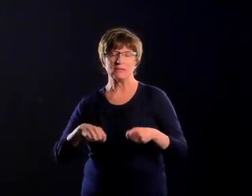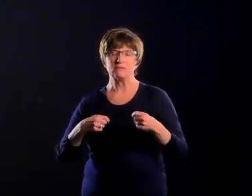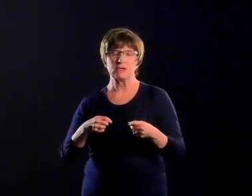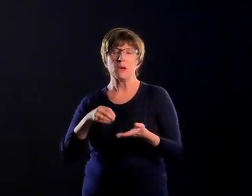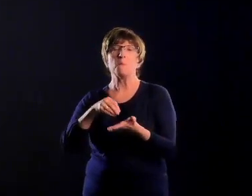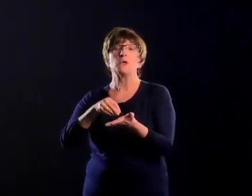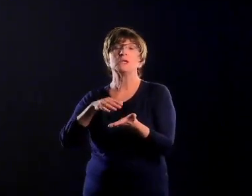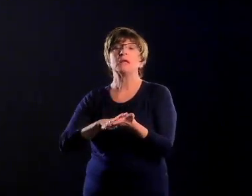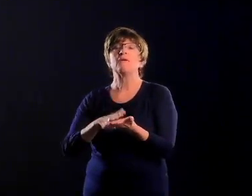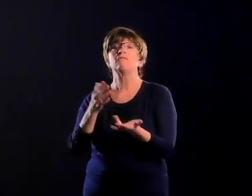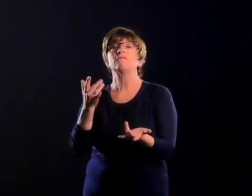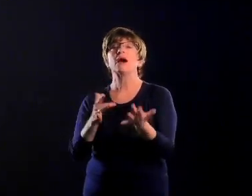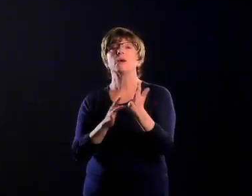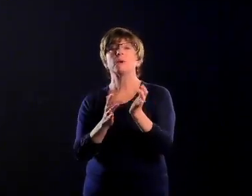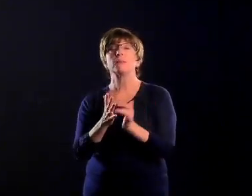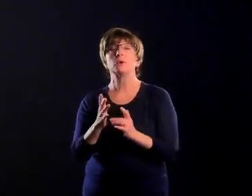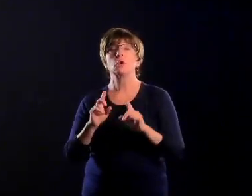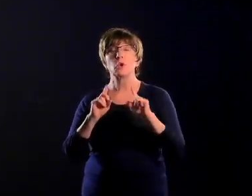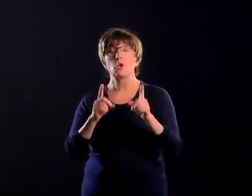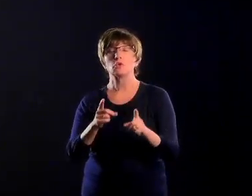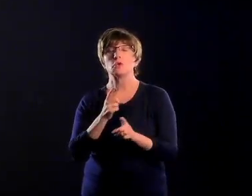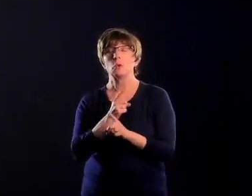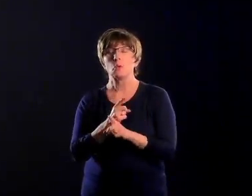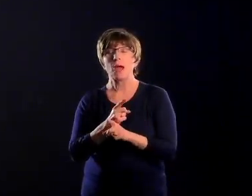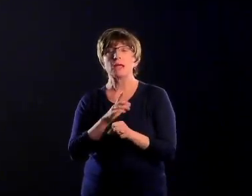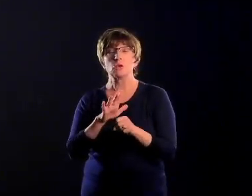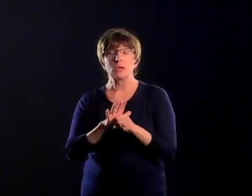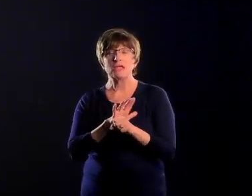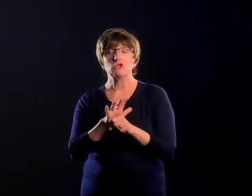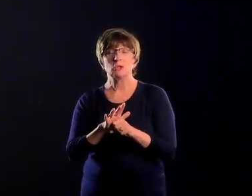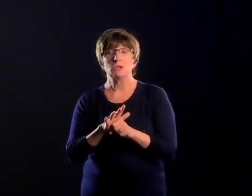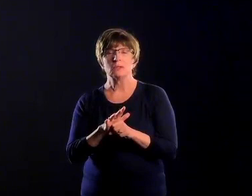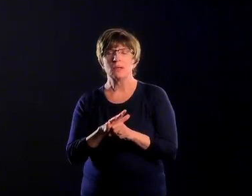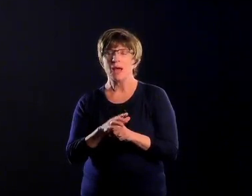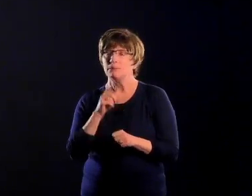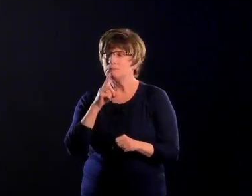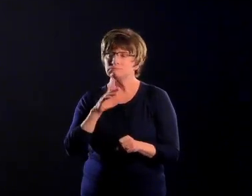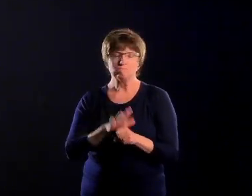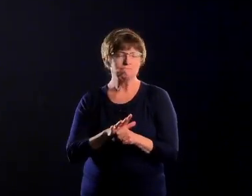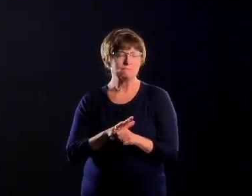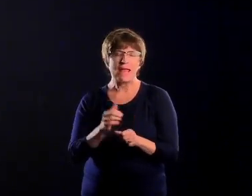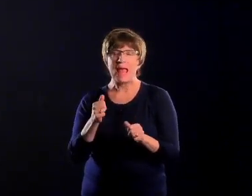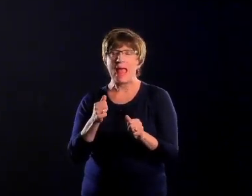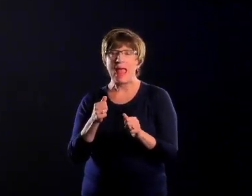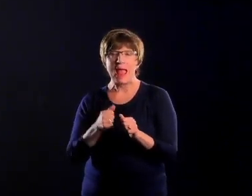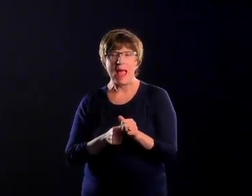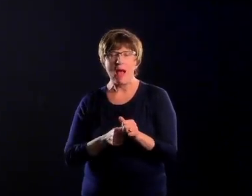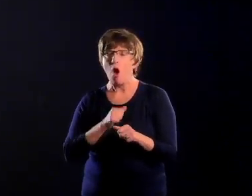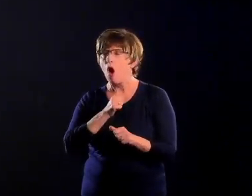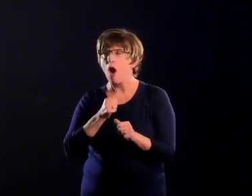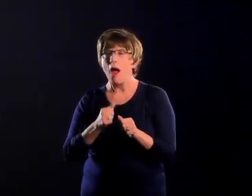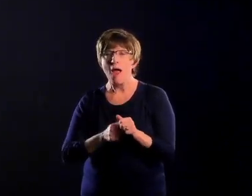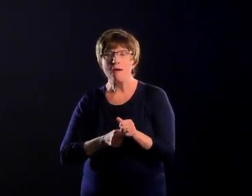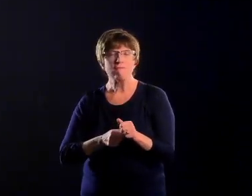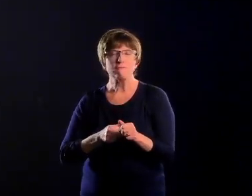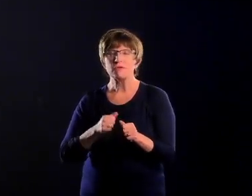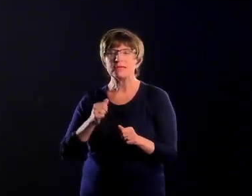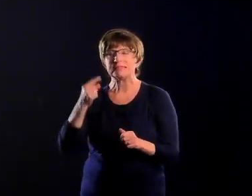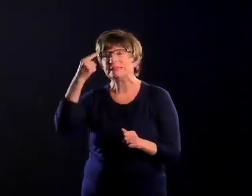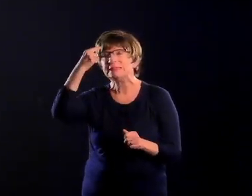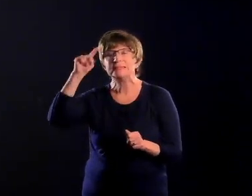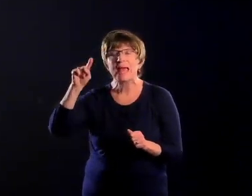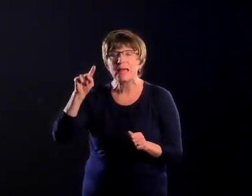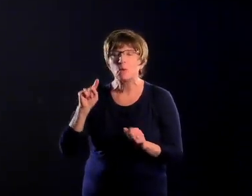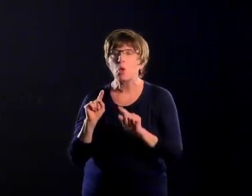on it. It'll go to the right location, and I will guarantee you that every penny that comes in for Fire Bibles will go back out to